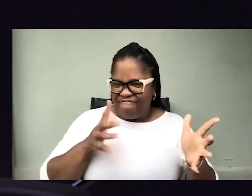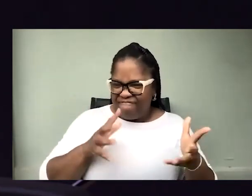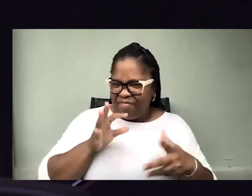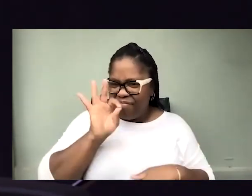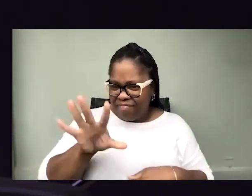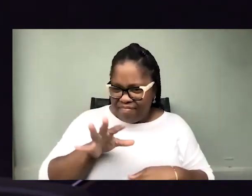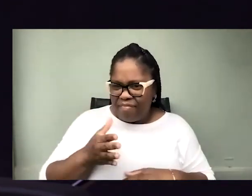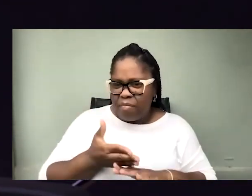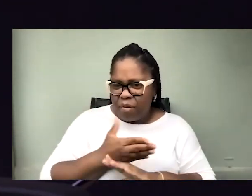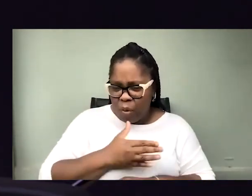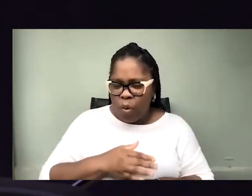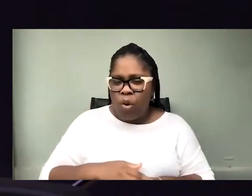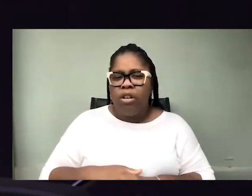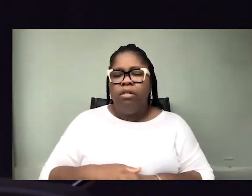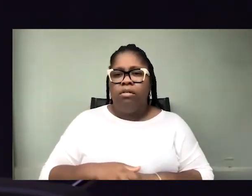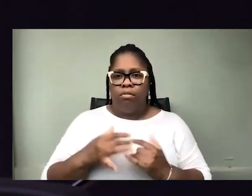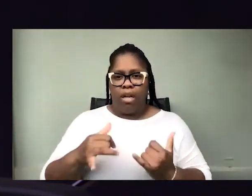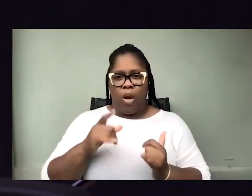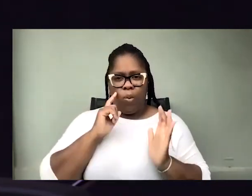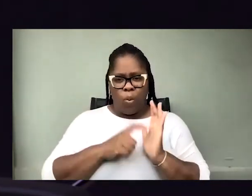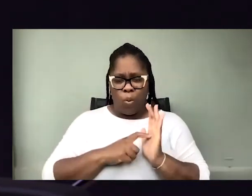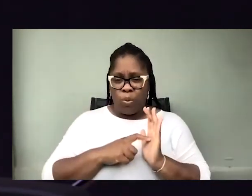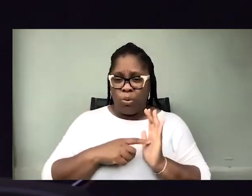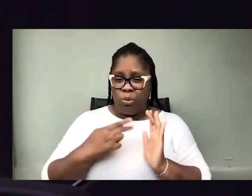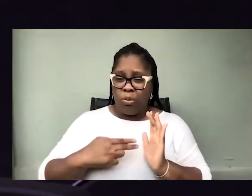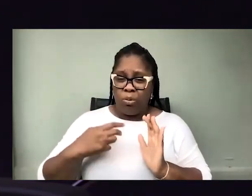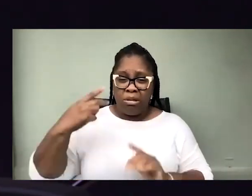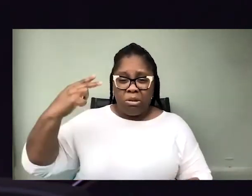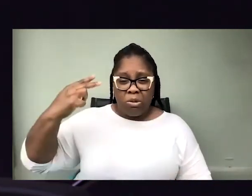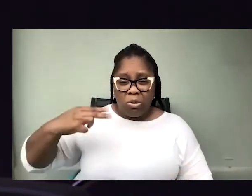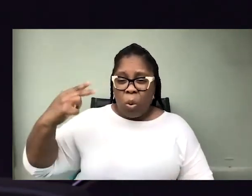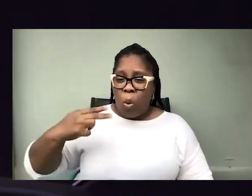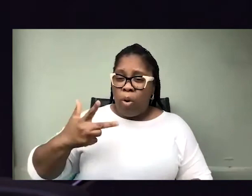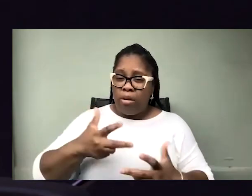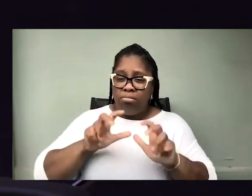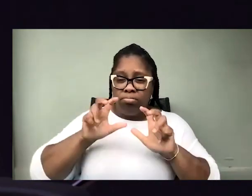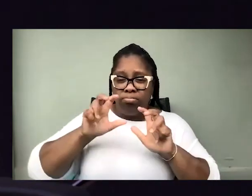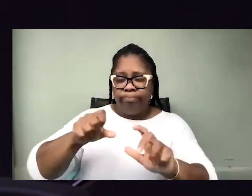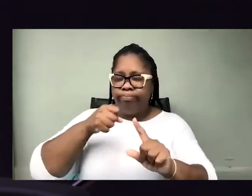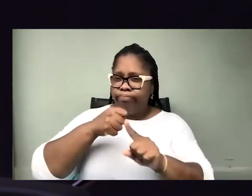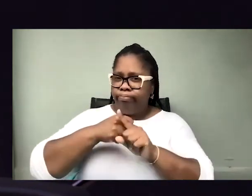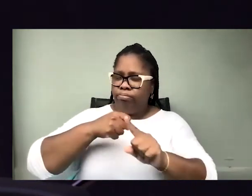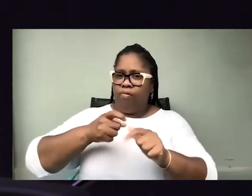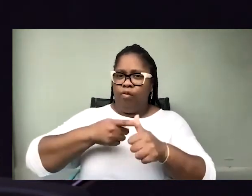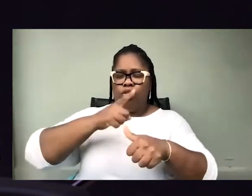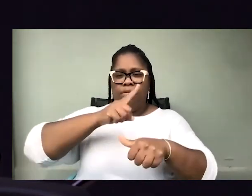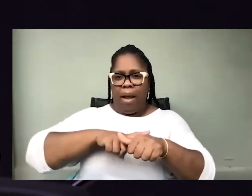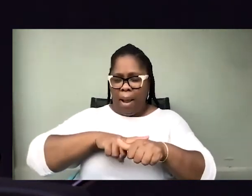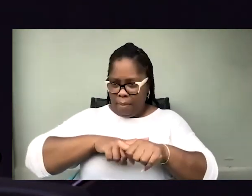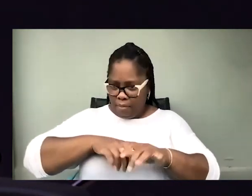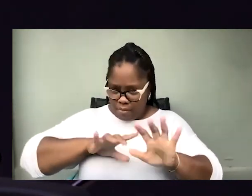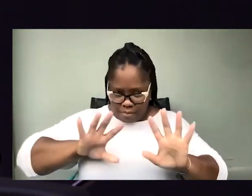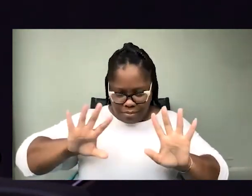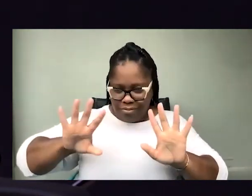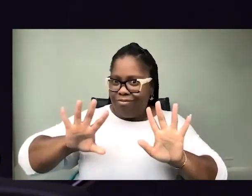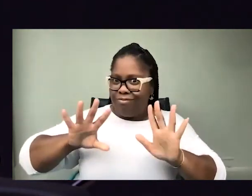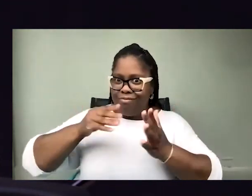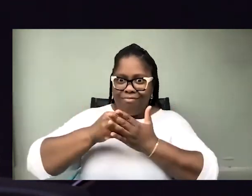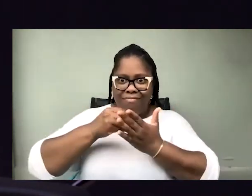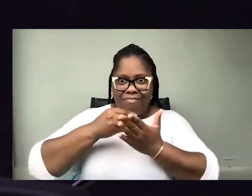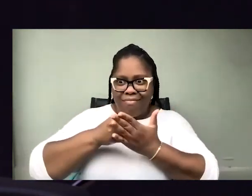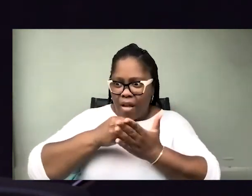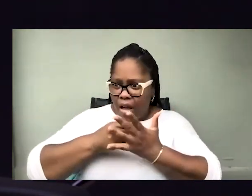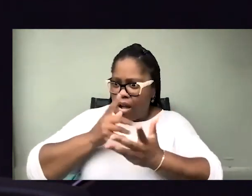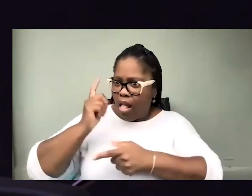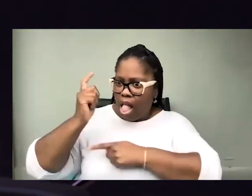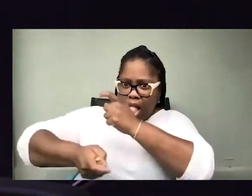are seeing historic investments in aging programs, funding that we have never seen before for older